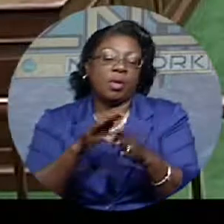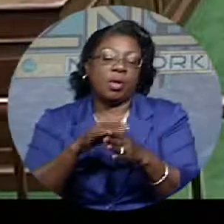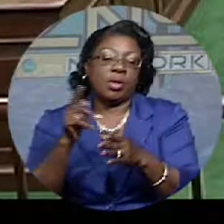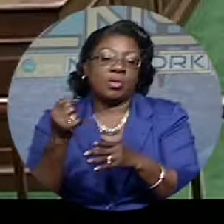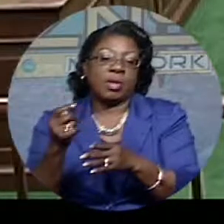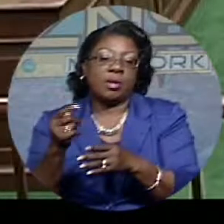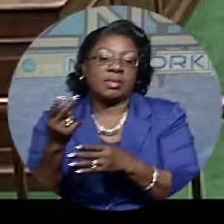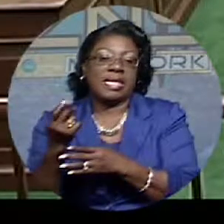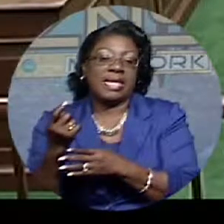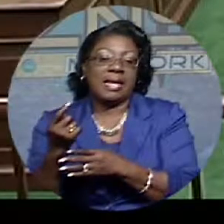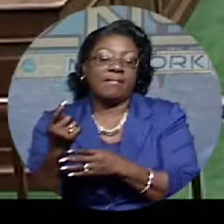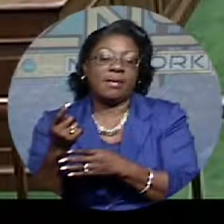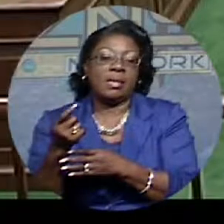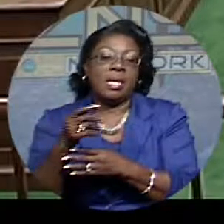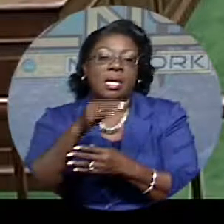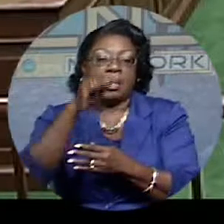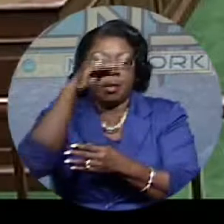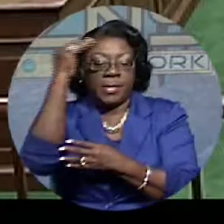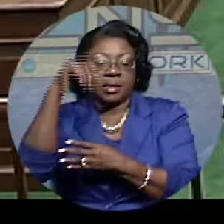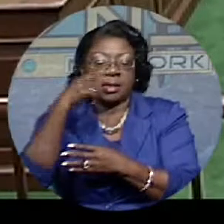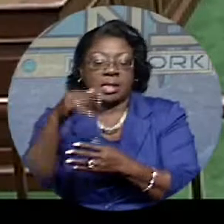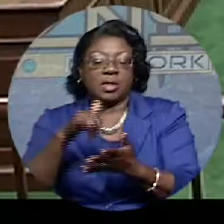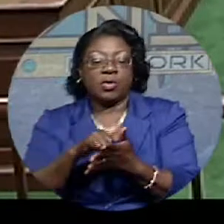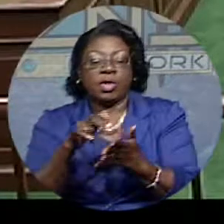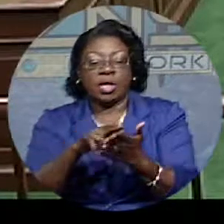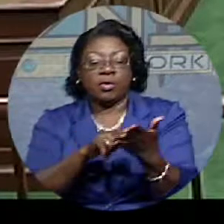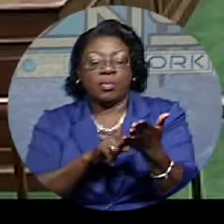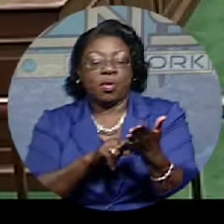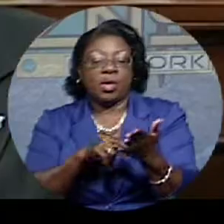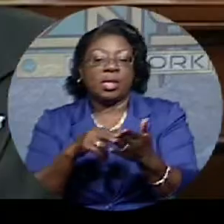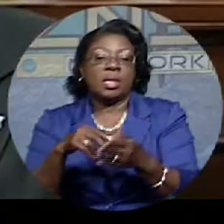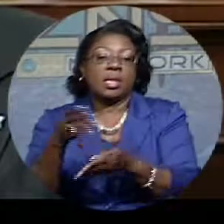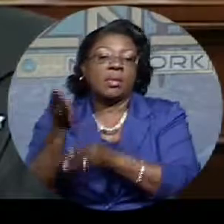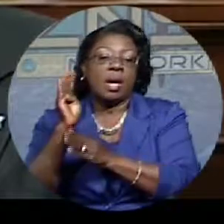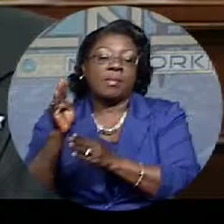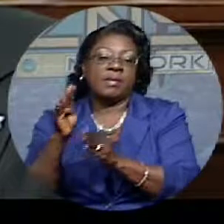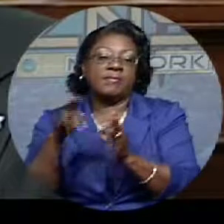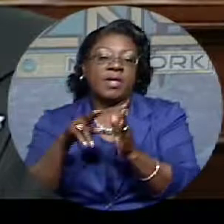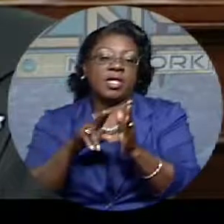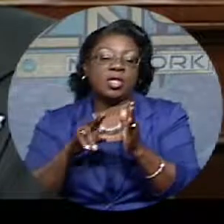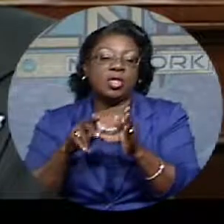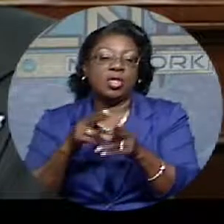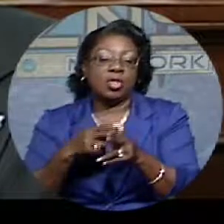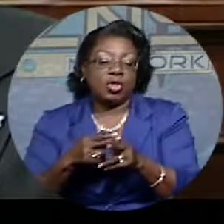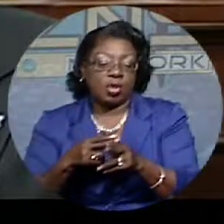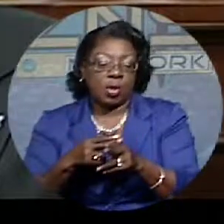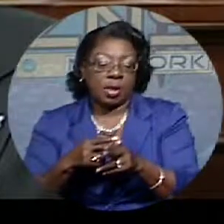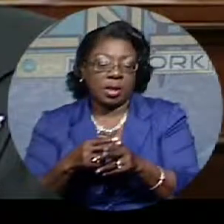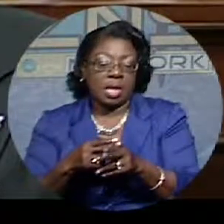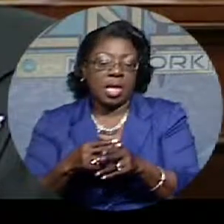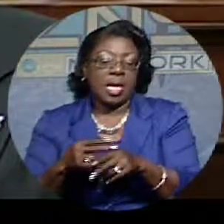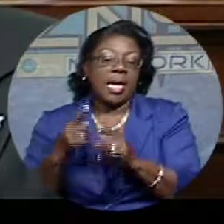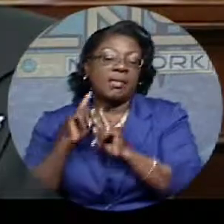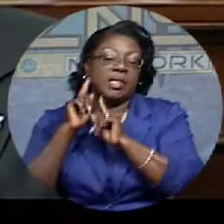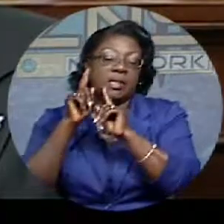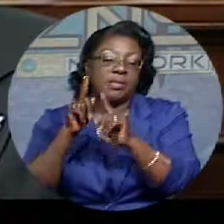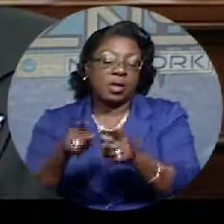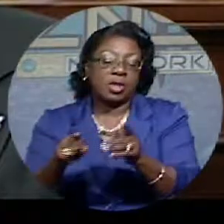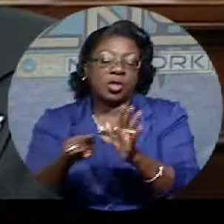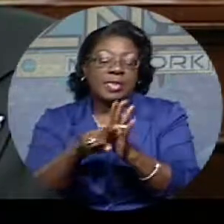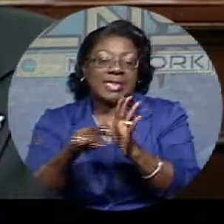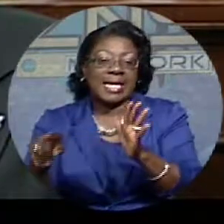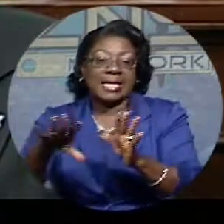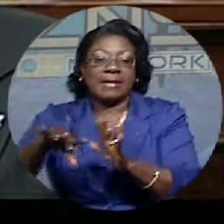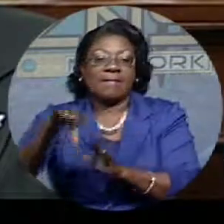2011. According to the minister, during those audits, the Bahamas fell short. In response to those negative findings, the